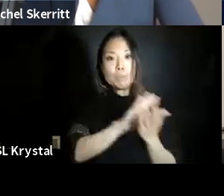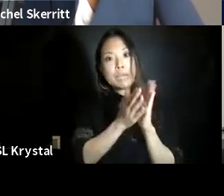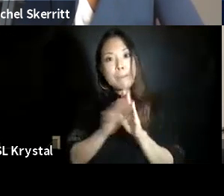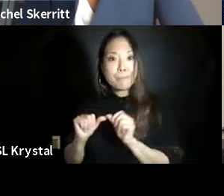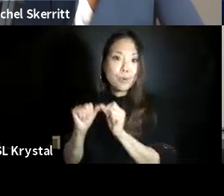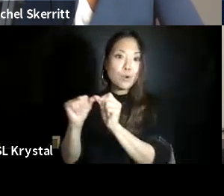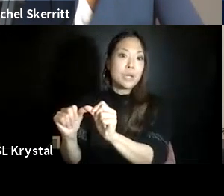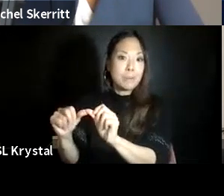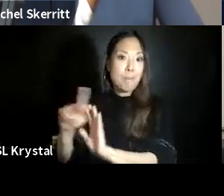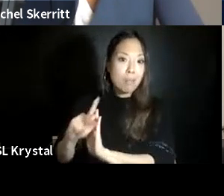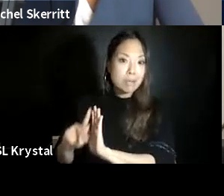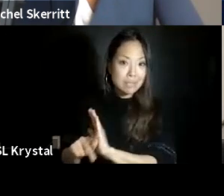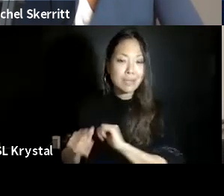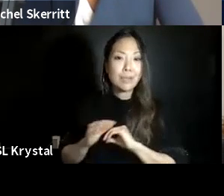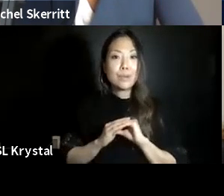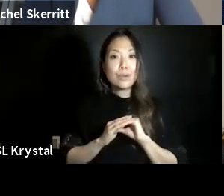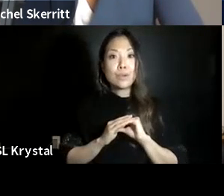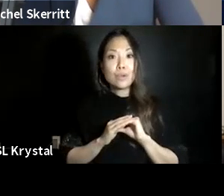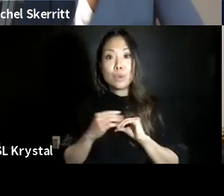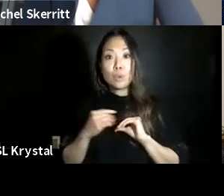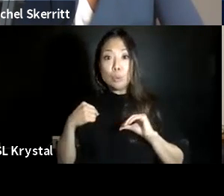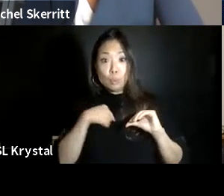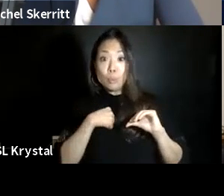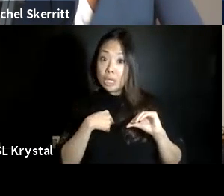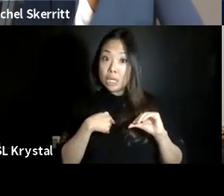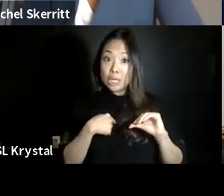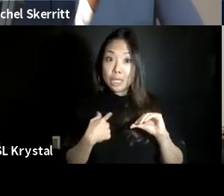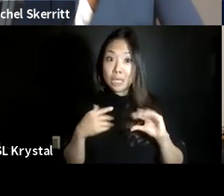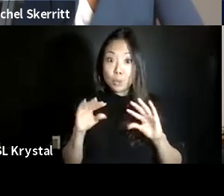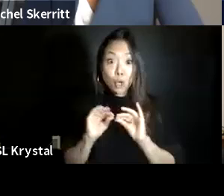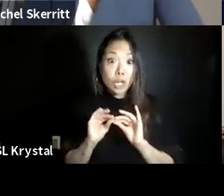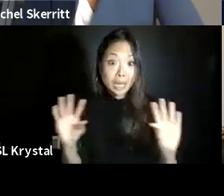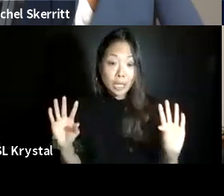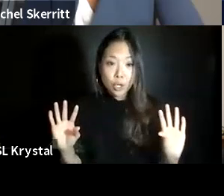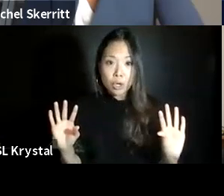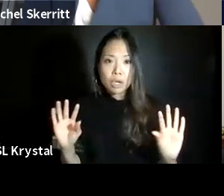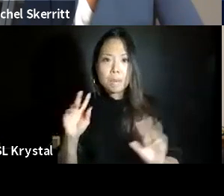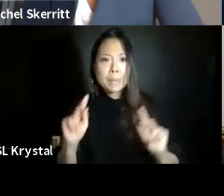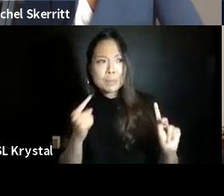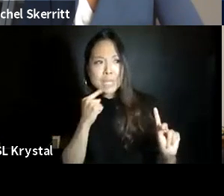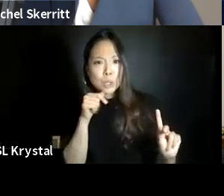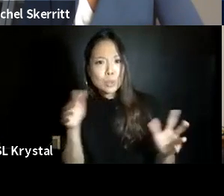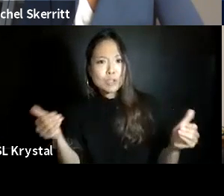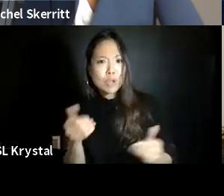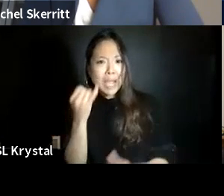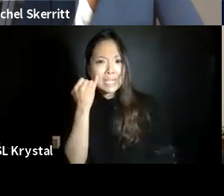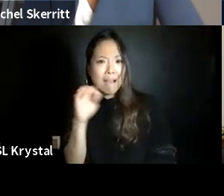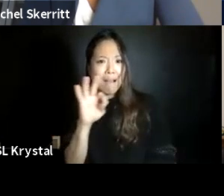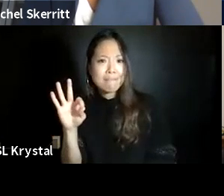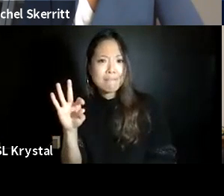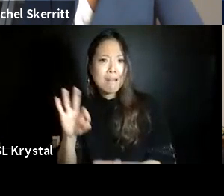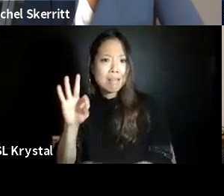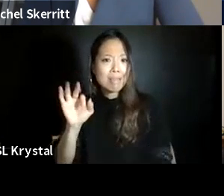were very, very clear and explicit. You know, when people said, well, you've introduced a lottery, we